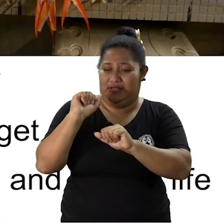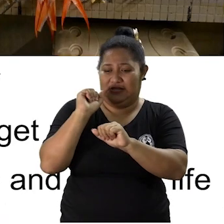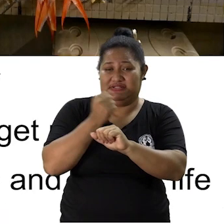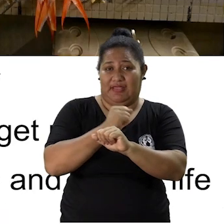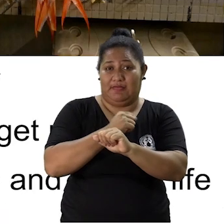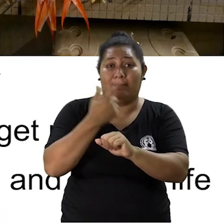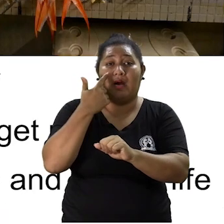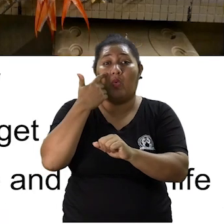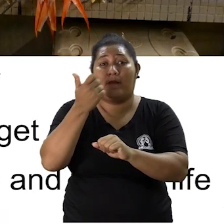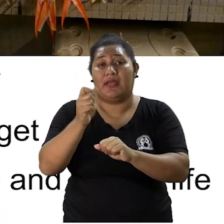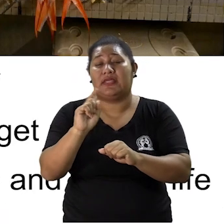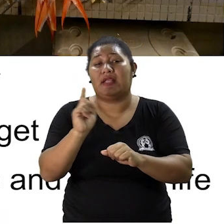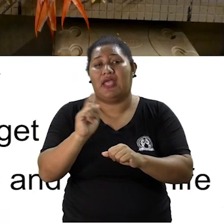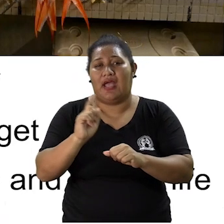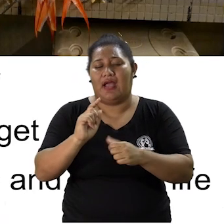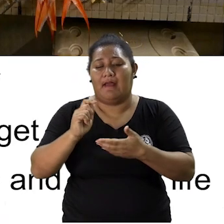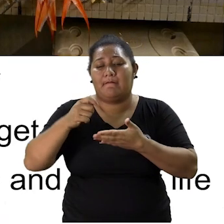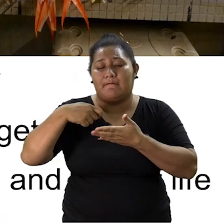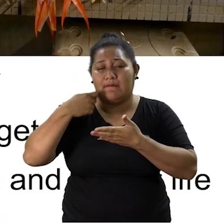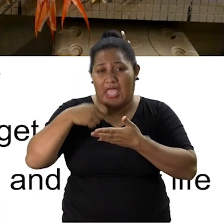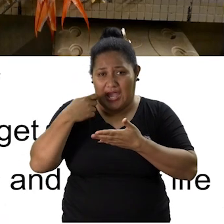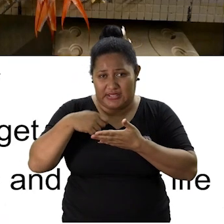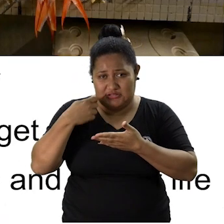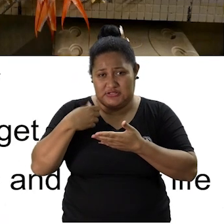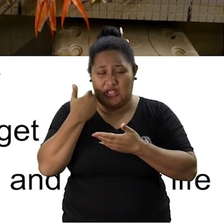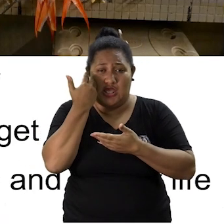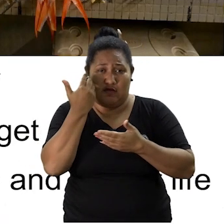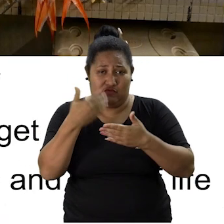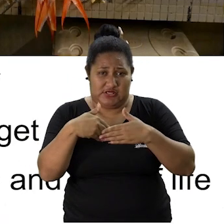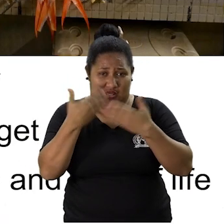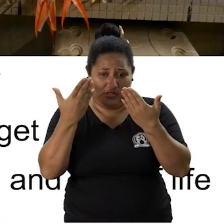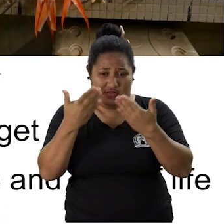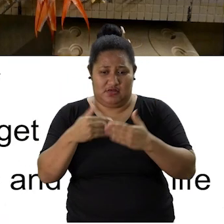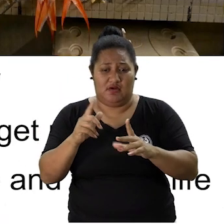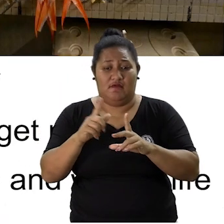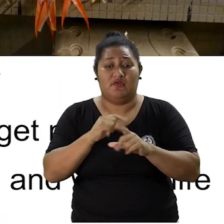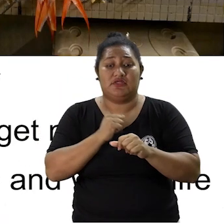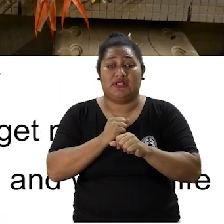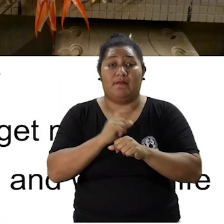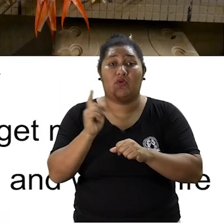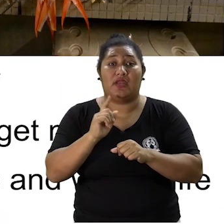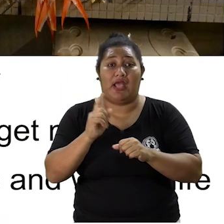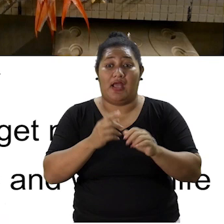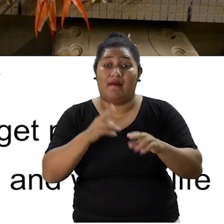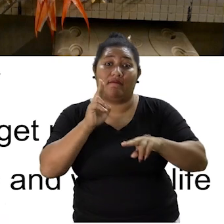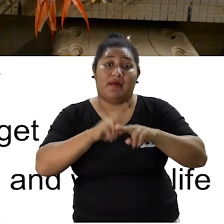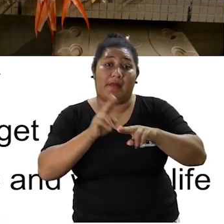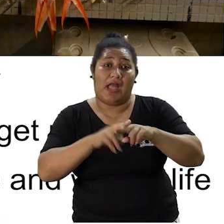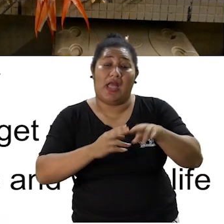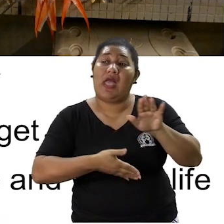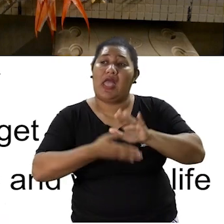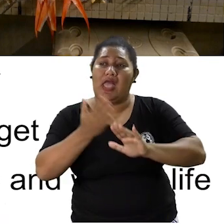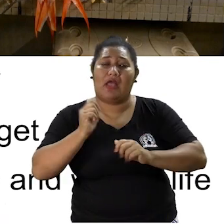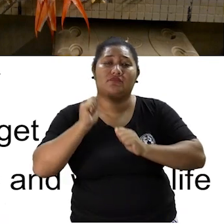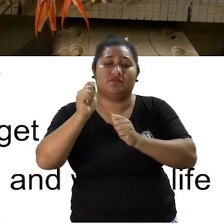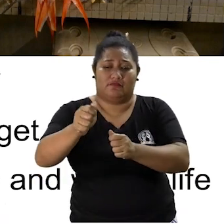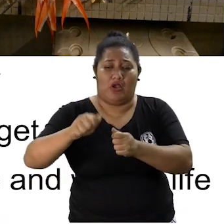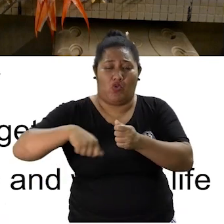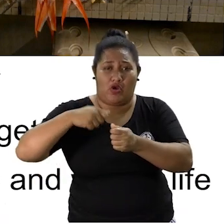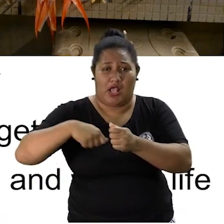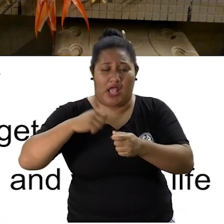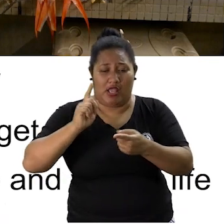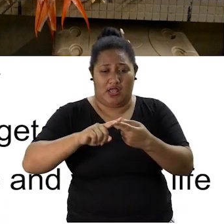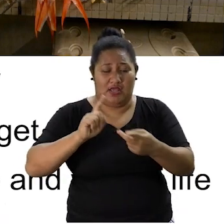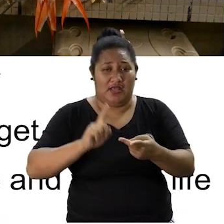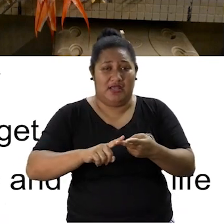e mō mai ai le tausinga o aso taitasi pēla whātai tainga o le alo le tamā e alo e whangota, e alo le tina